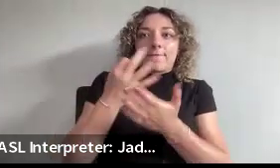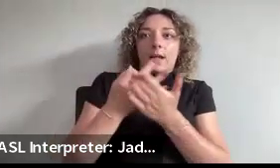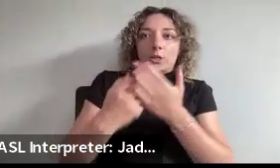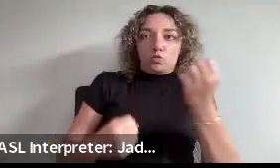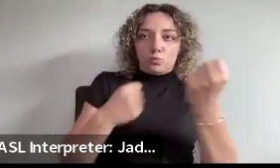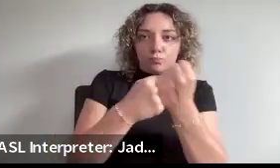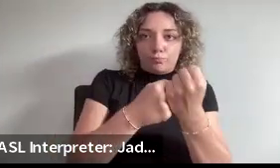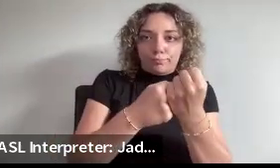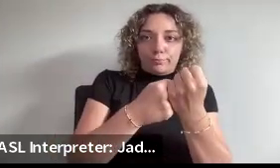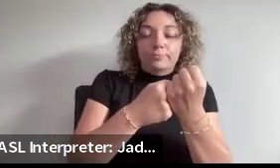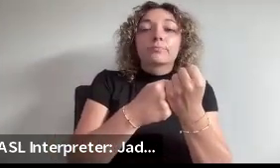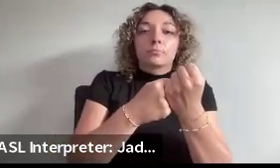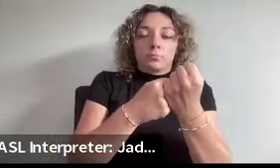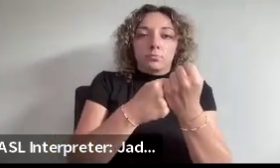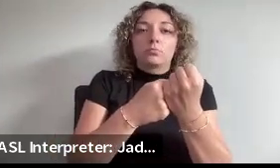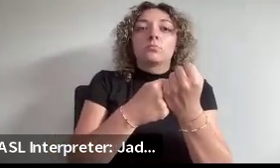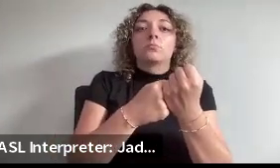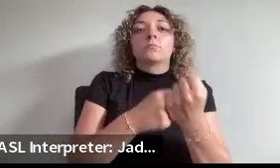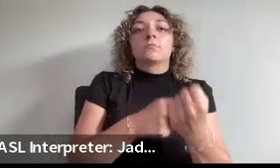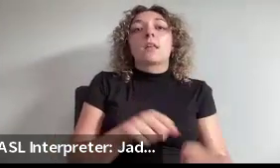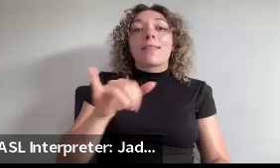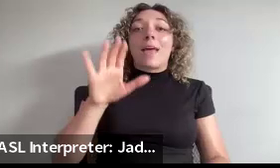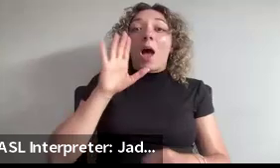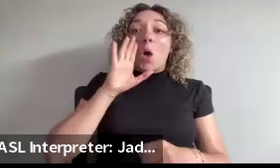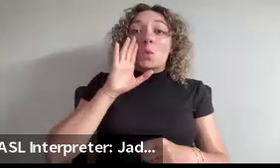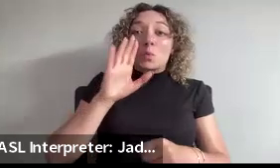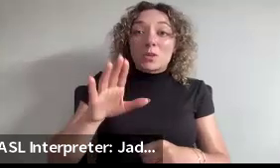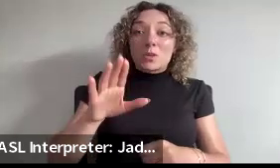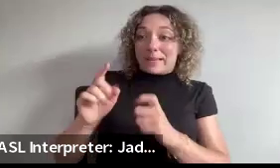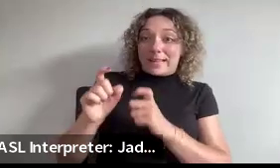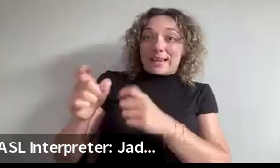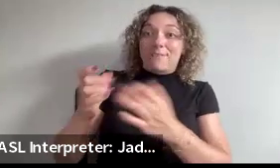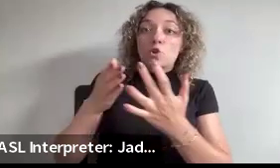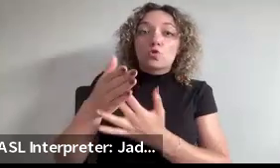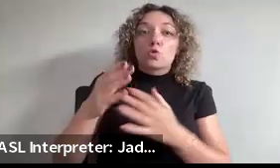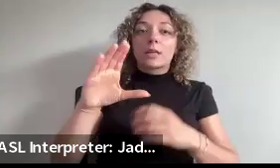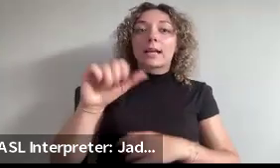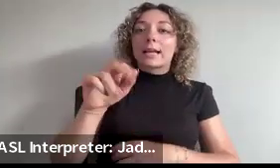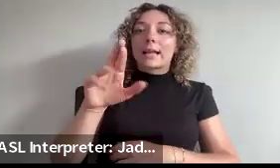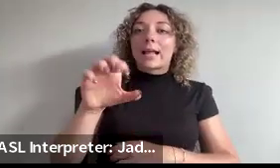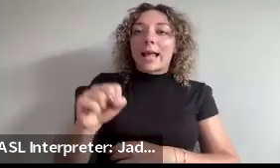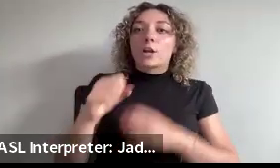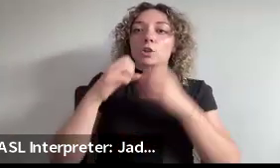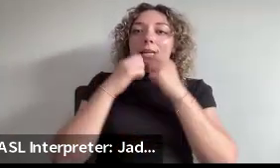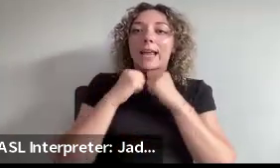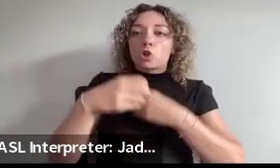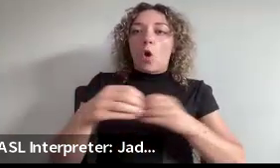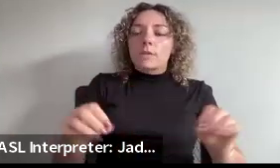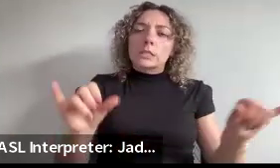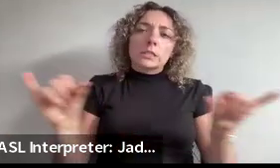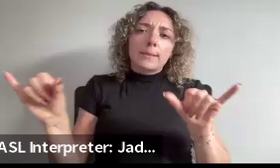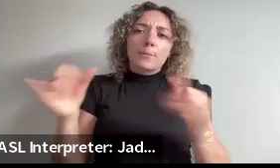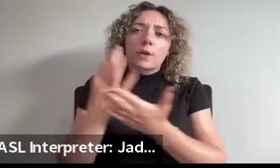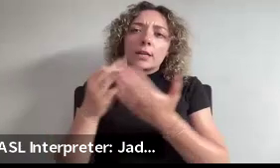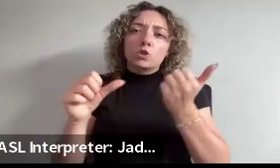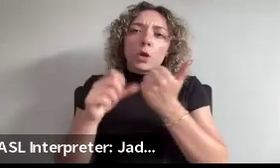support. This would be administered through the CARES office in a way that's similar to the financial aid for